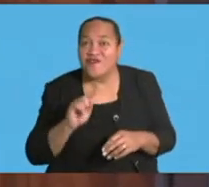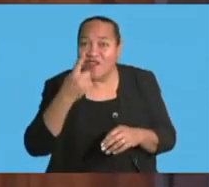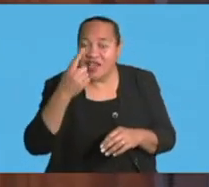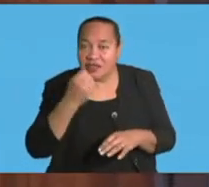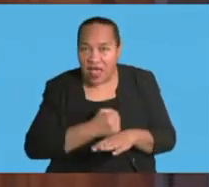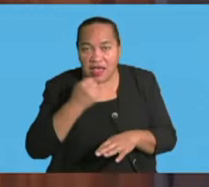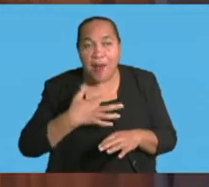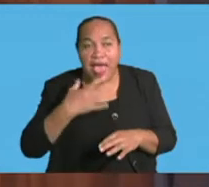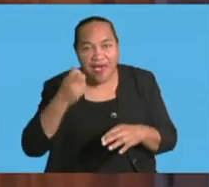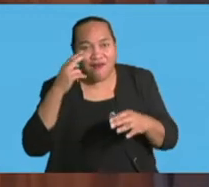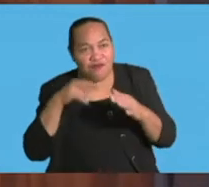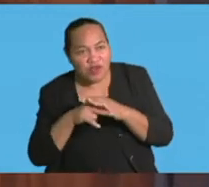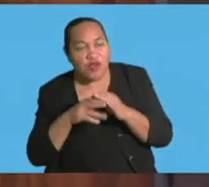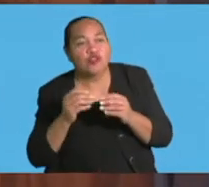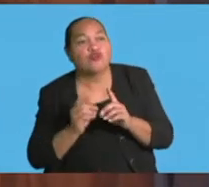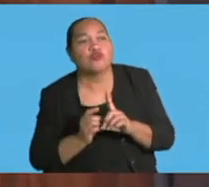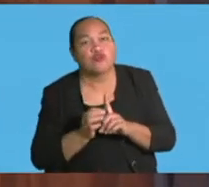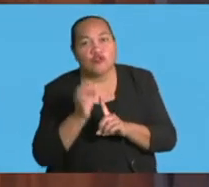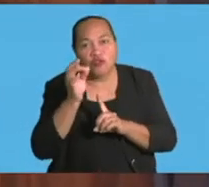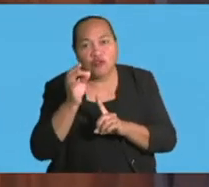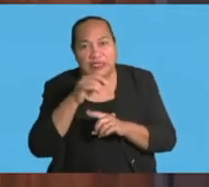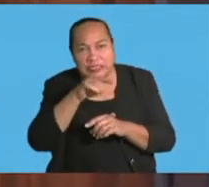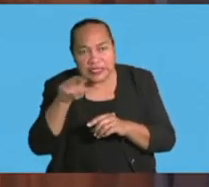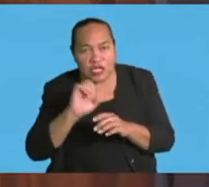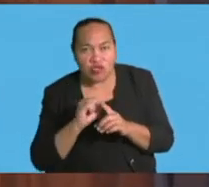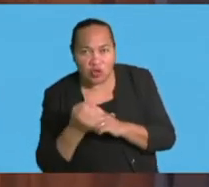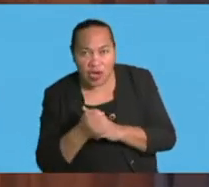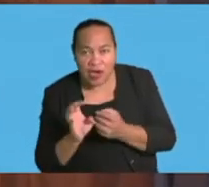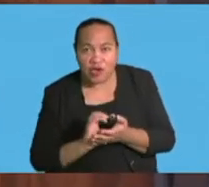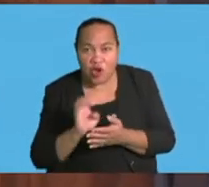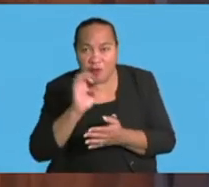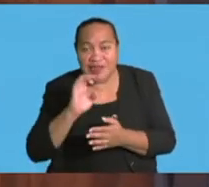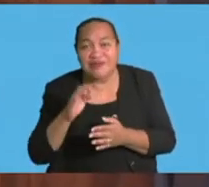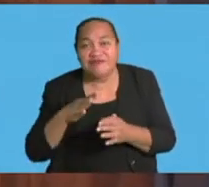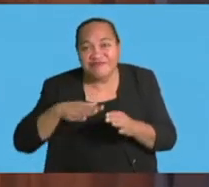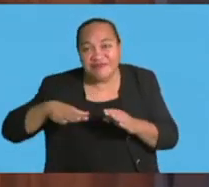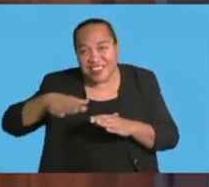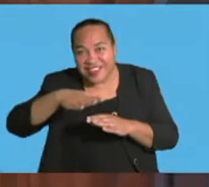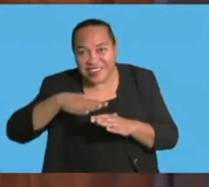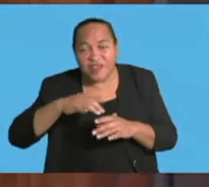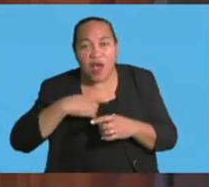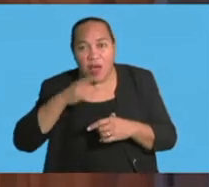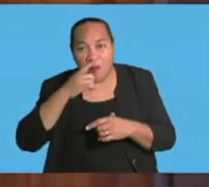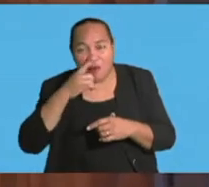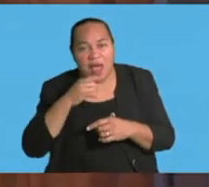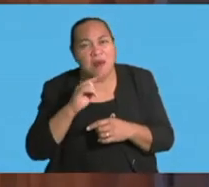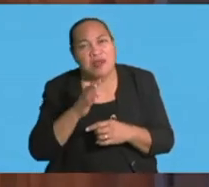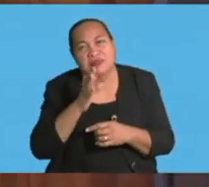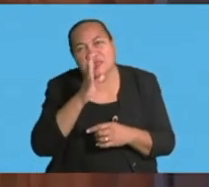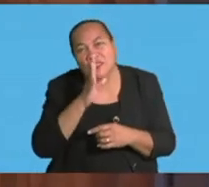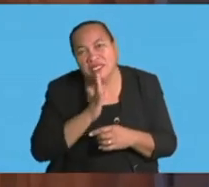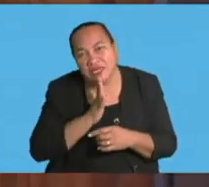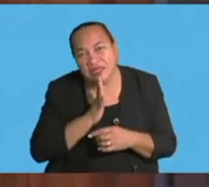vision to improve the social and economic status of our country and our people. But Mr. Speaker, so unfortunately,